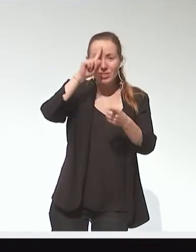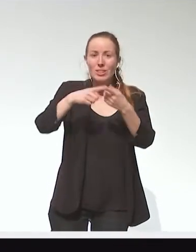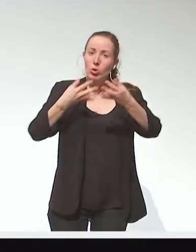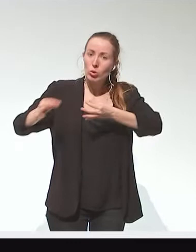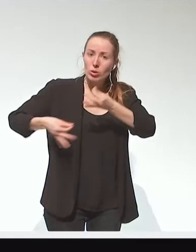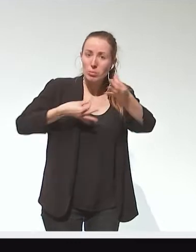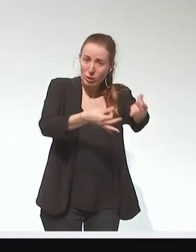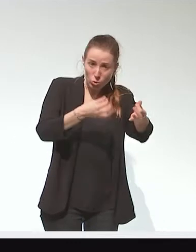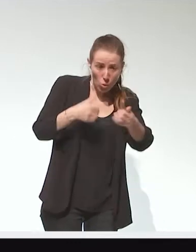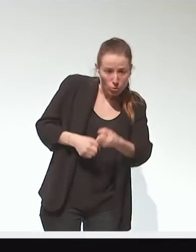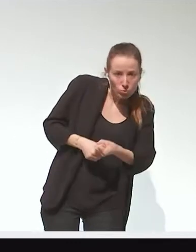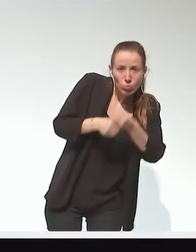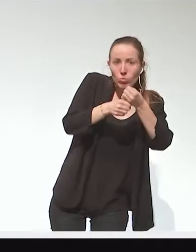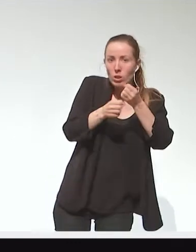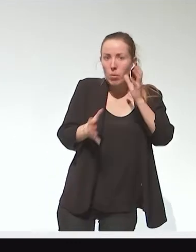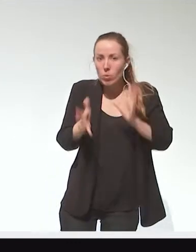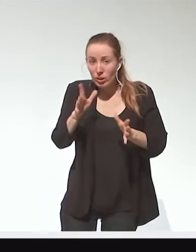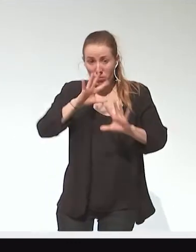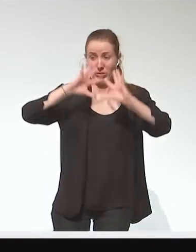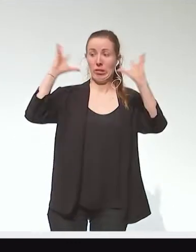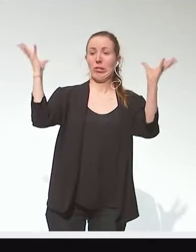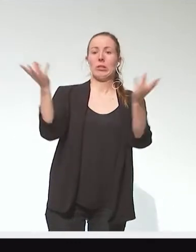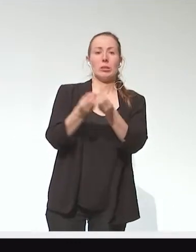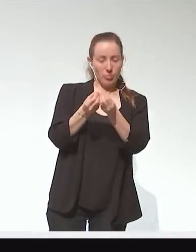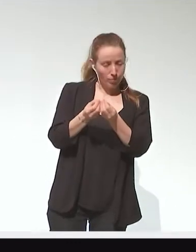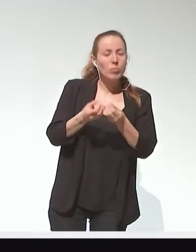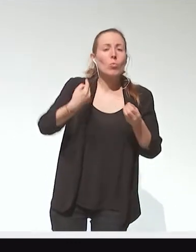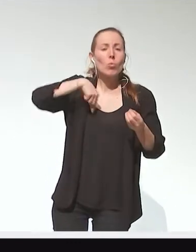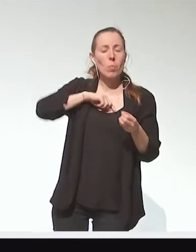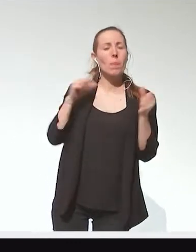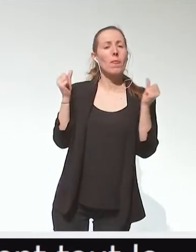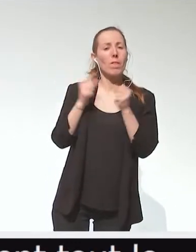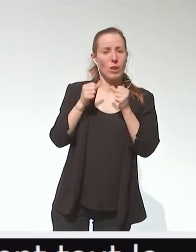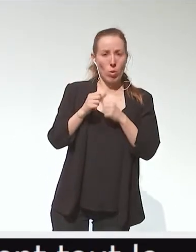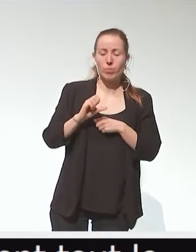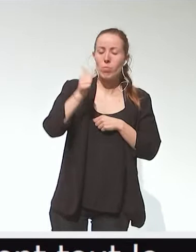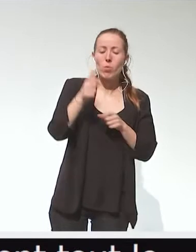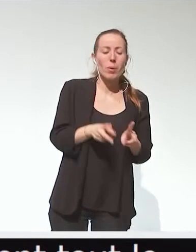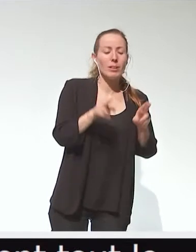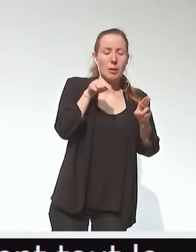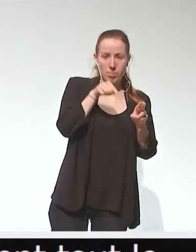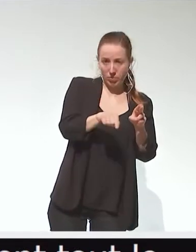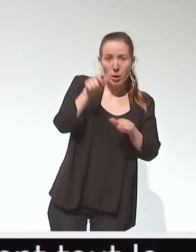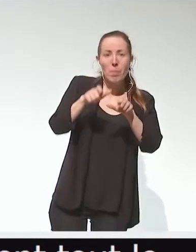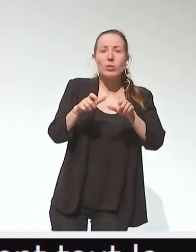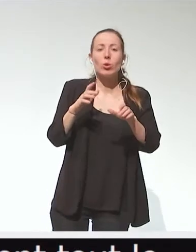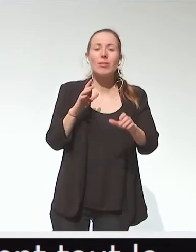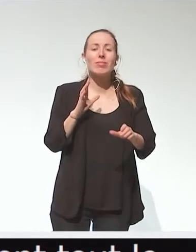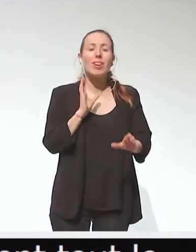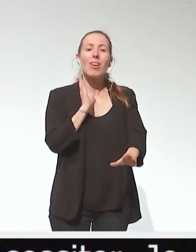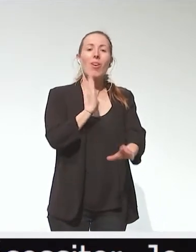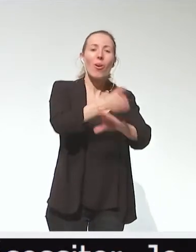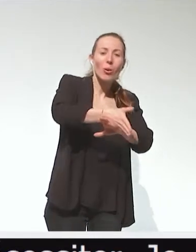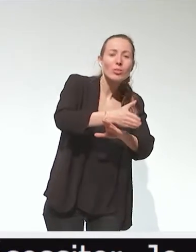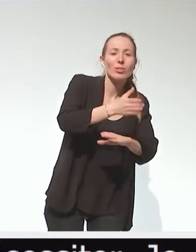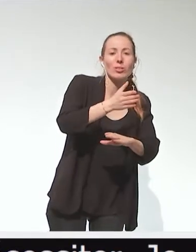what we did. So the first step was, in relation to school leavers, we have a very comprehensive school leavers programme